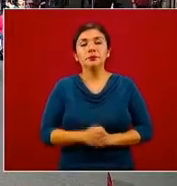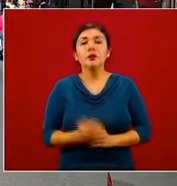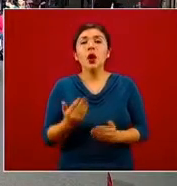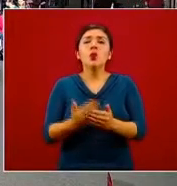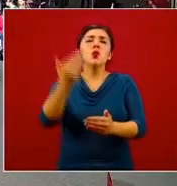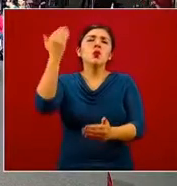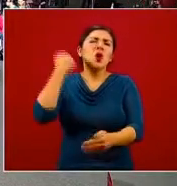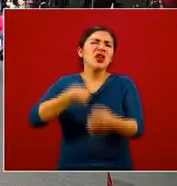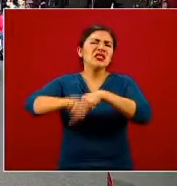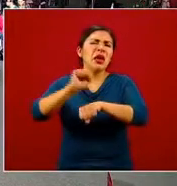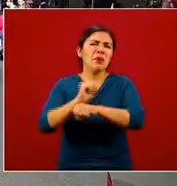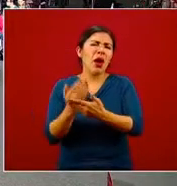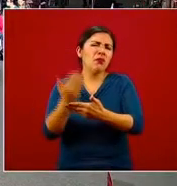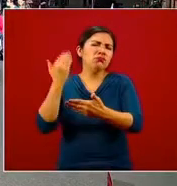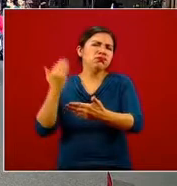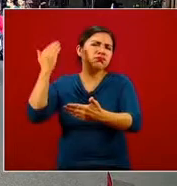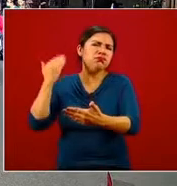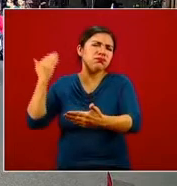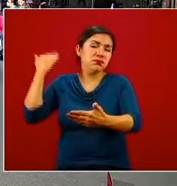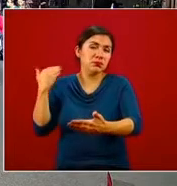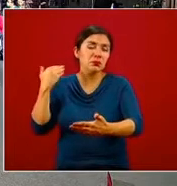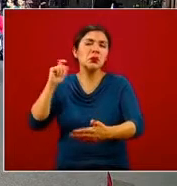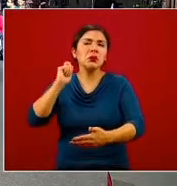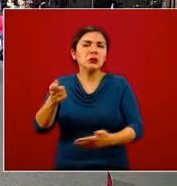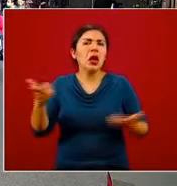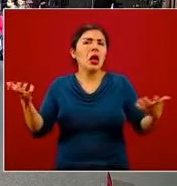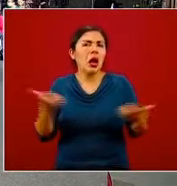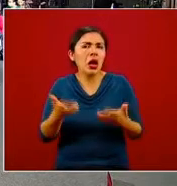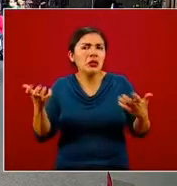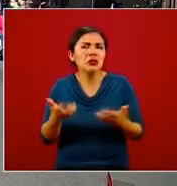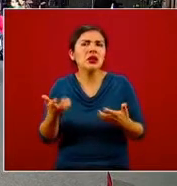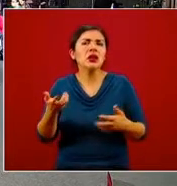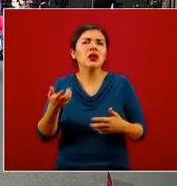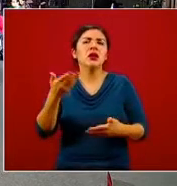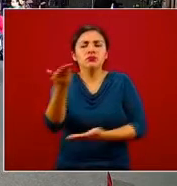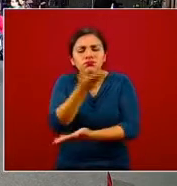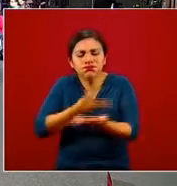stoplights about models. Thank you, Olinka, for